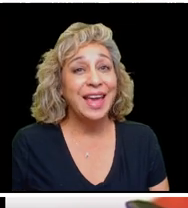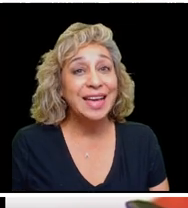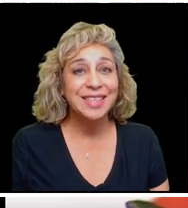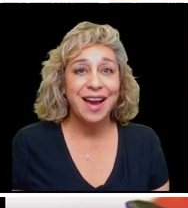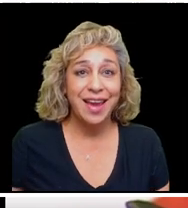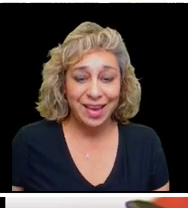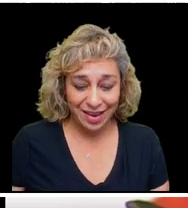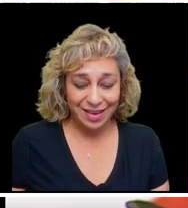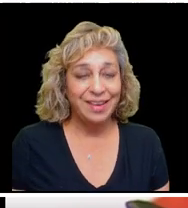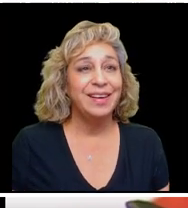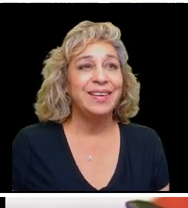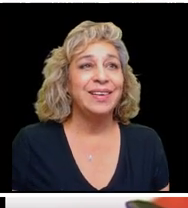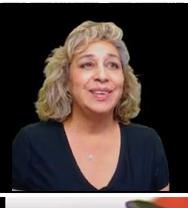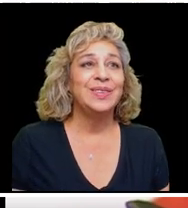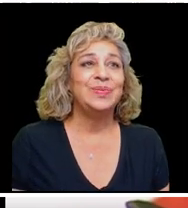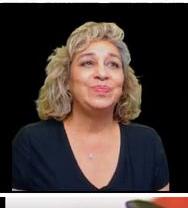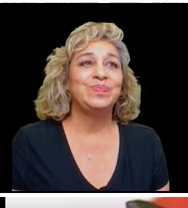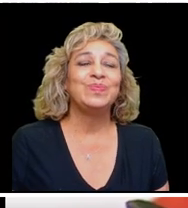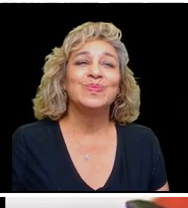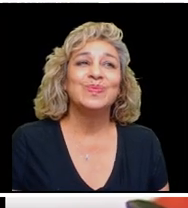a gas hike